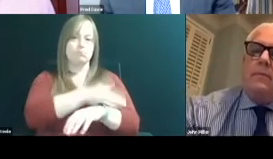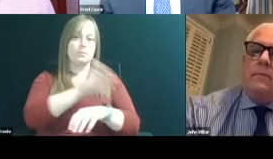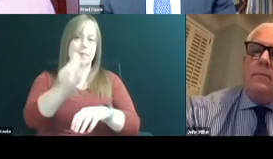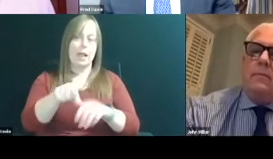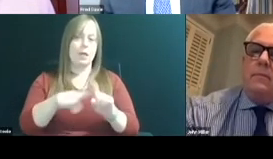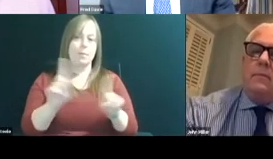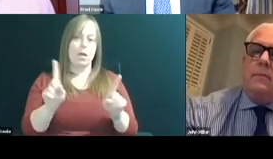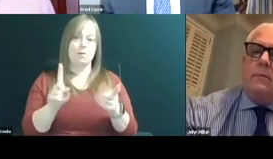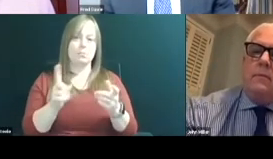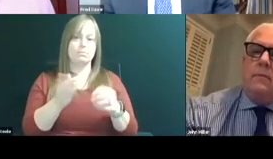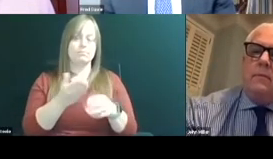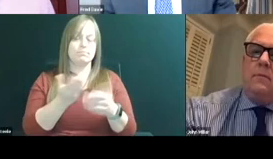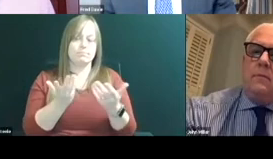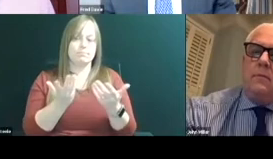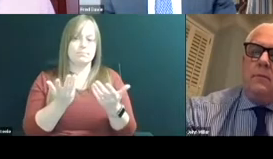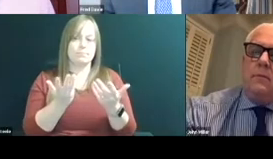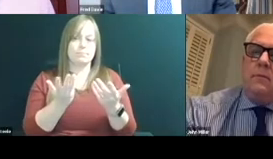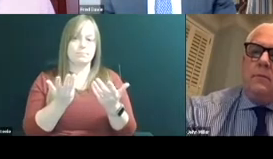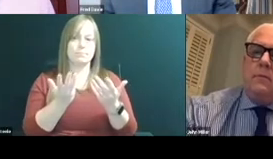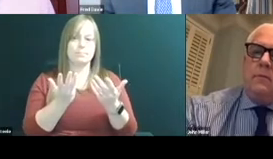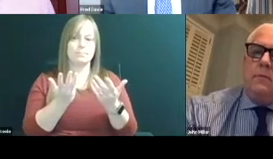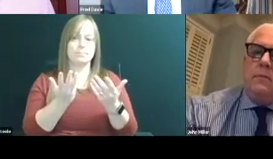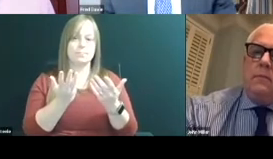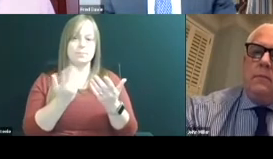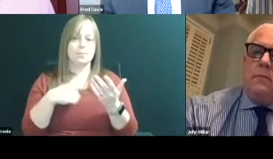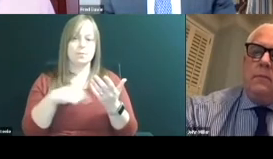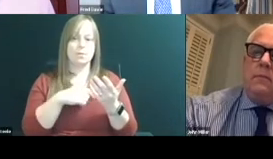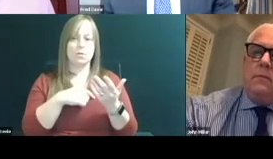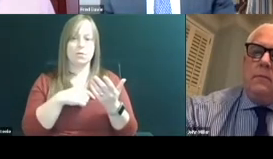be improved, but